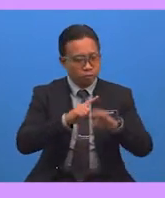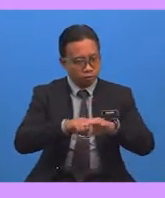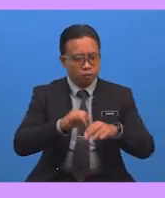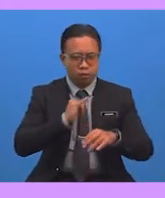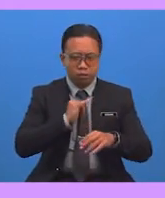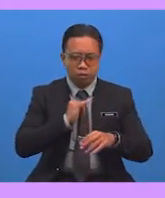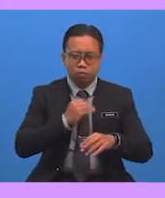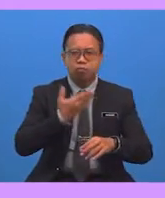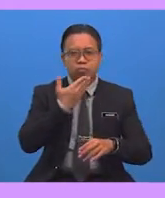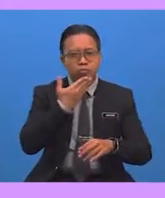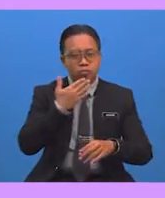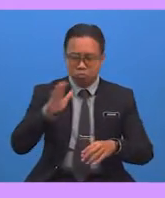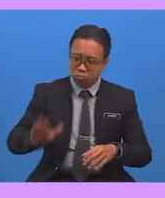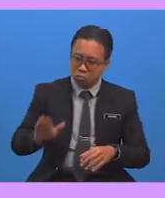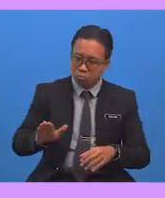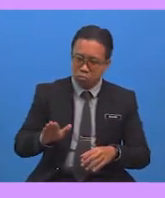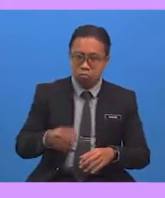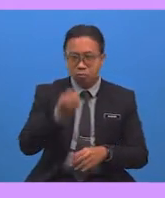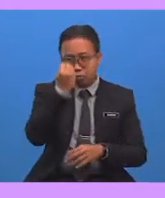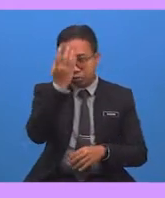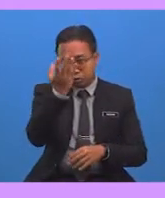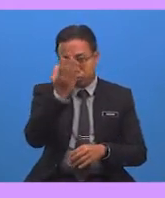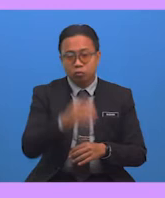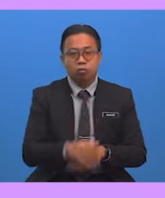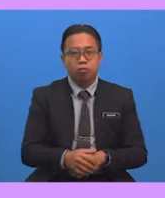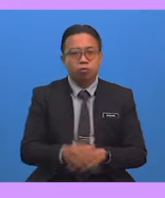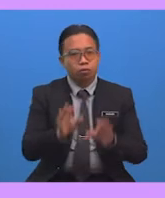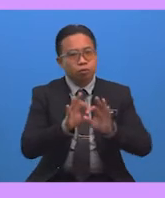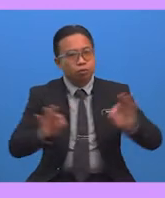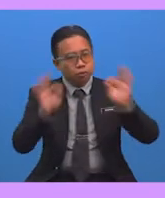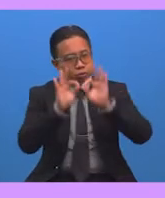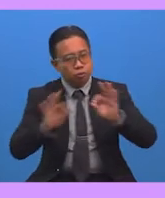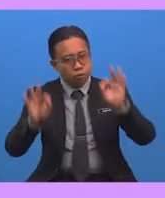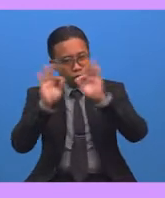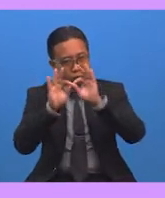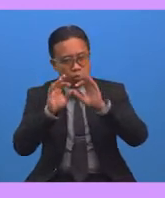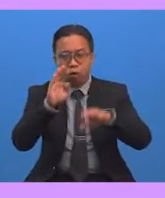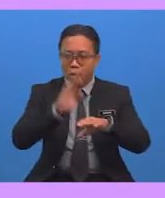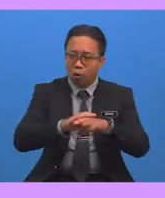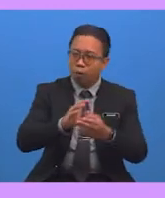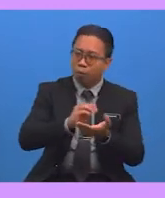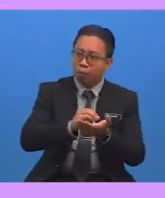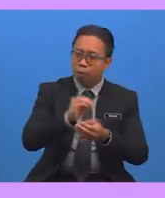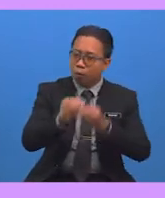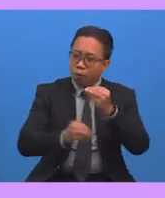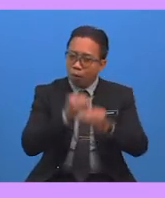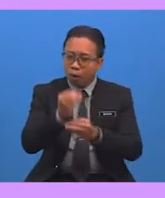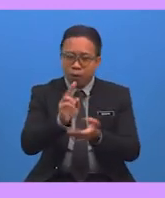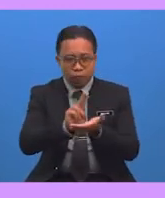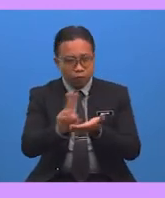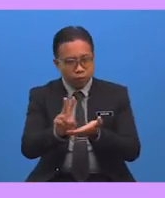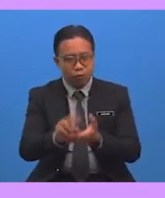to tell lots of folk tales from India that emphasized on moral values such as respect